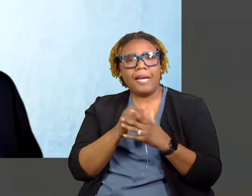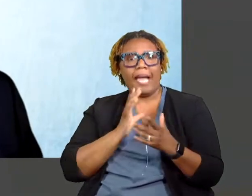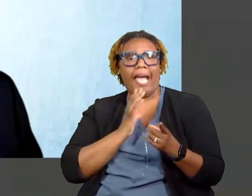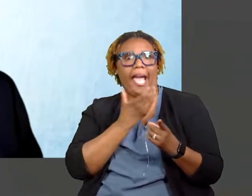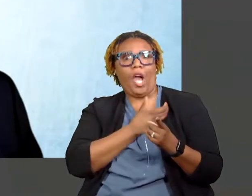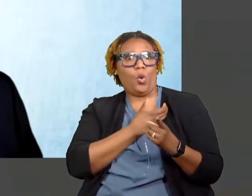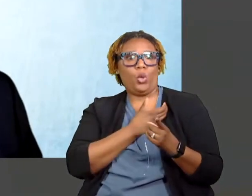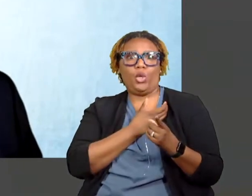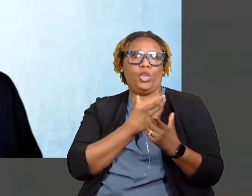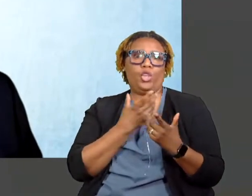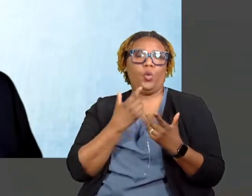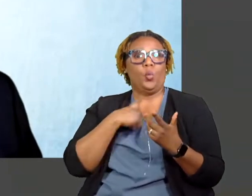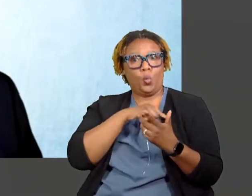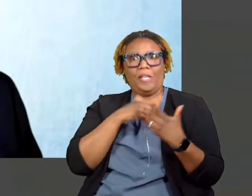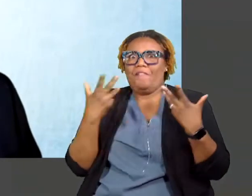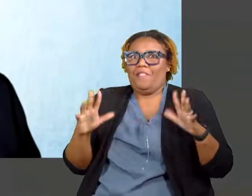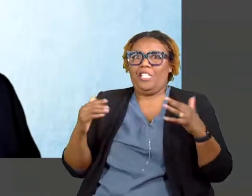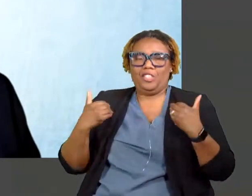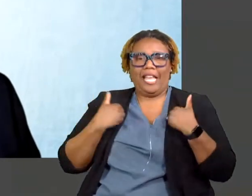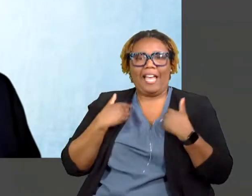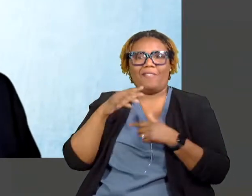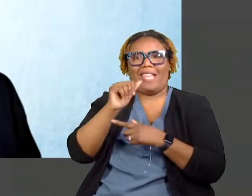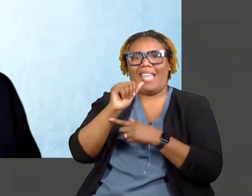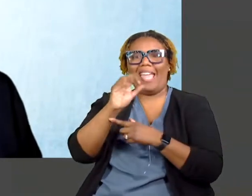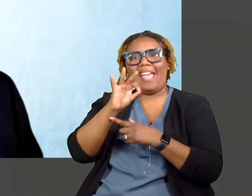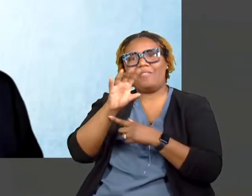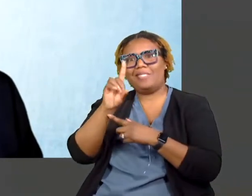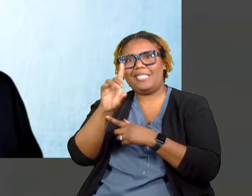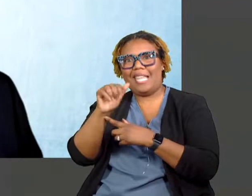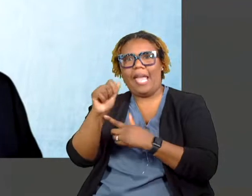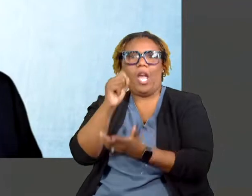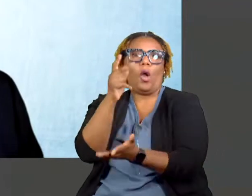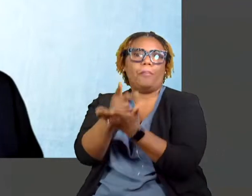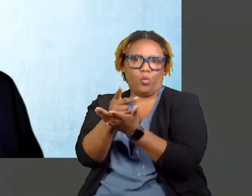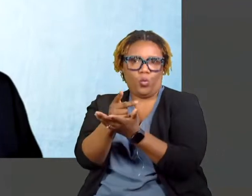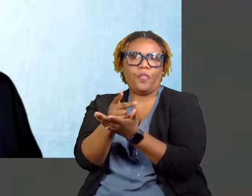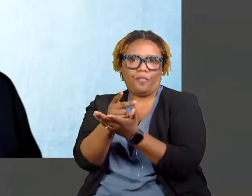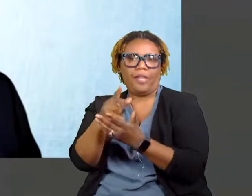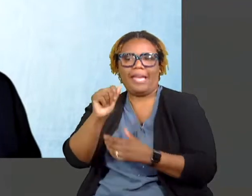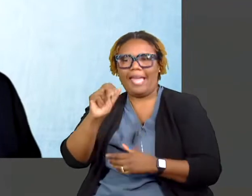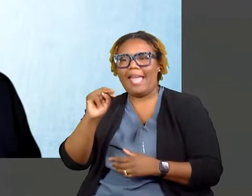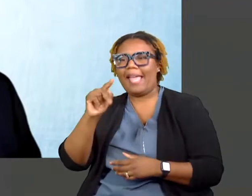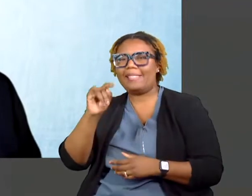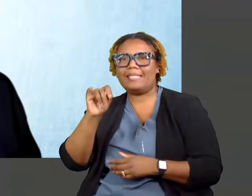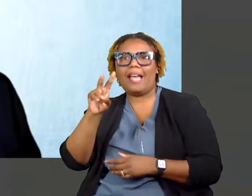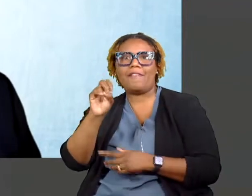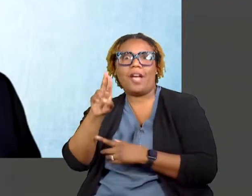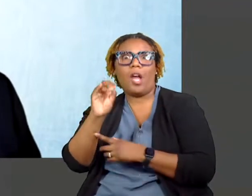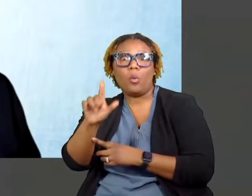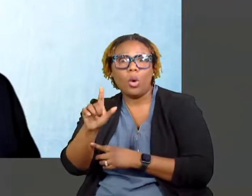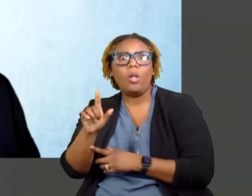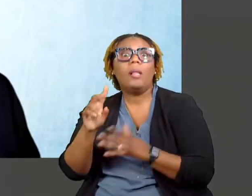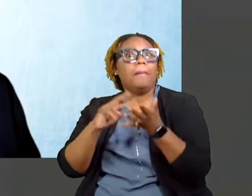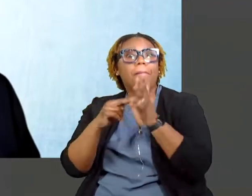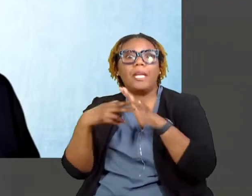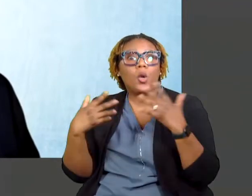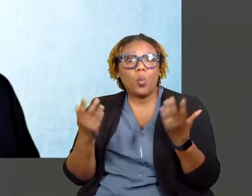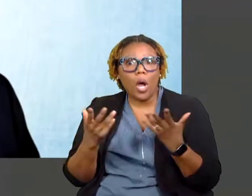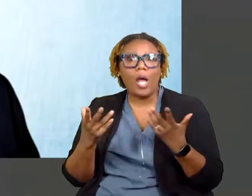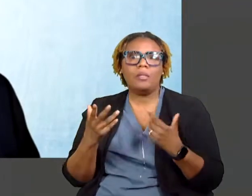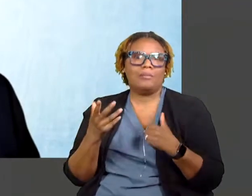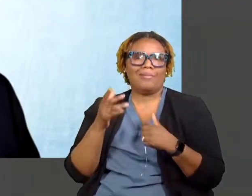wide range of FDA-approved antivirals. What that means is that the same antivirals that we take for